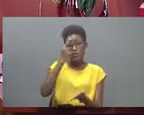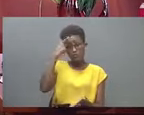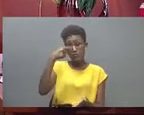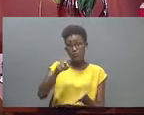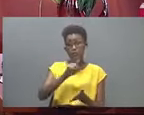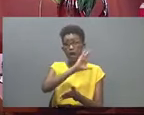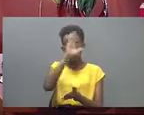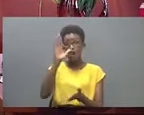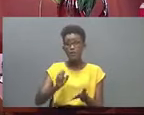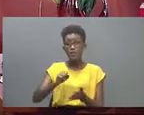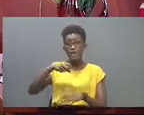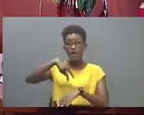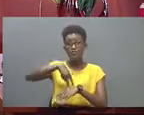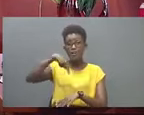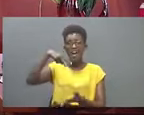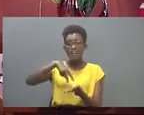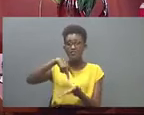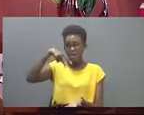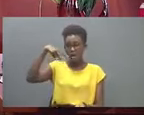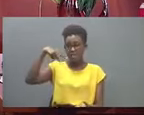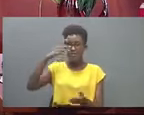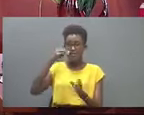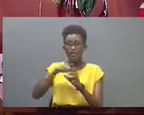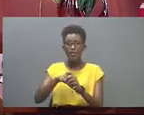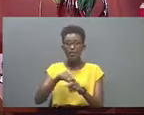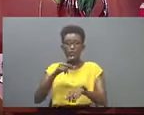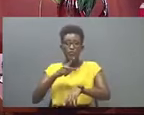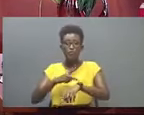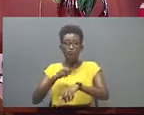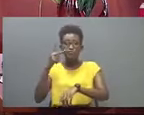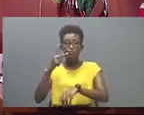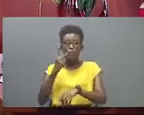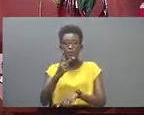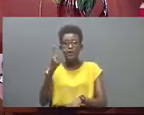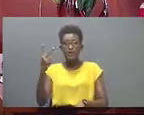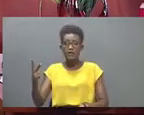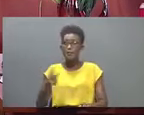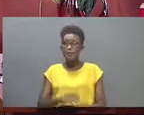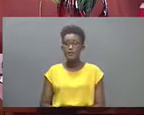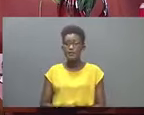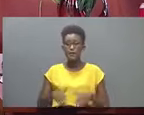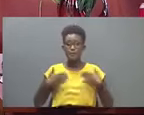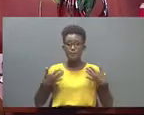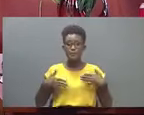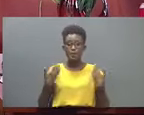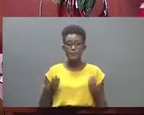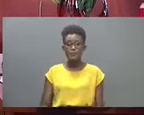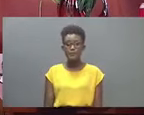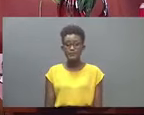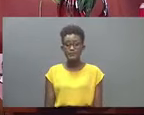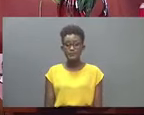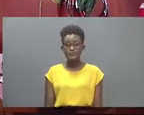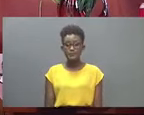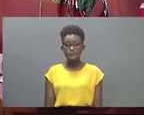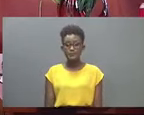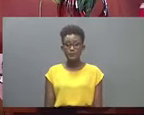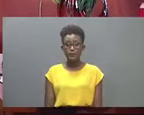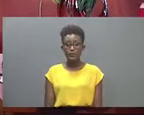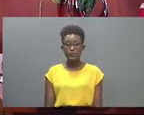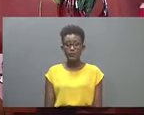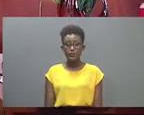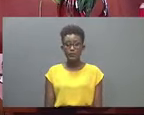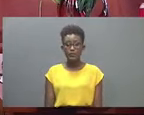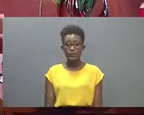the 22nd edition. Ndishimye cyane kuba ndi hano muri iyi Afrika Aguruka ya